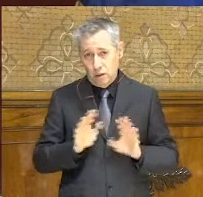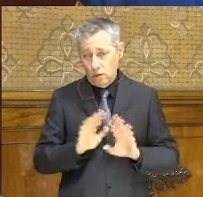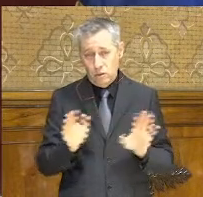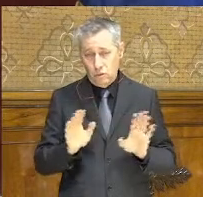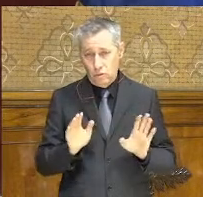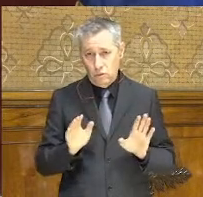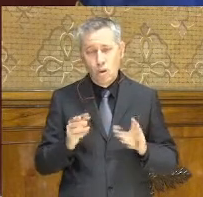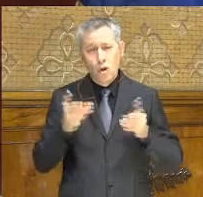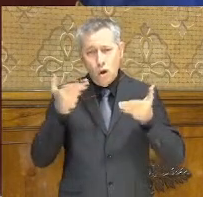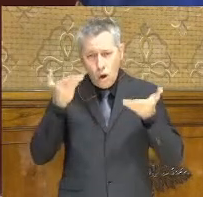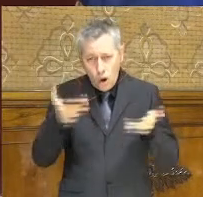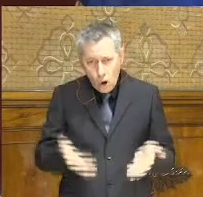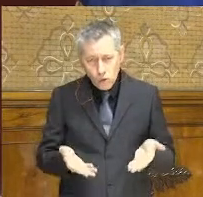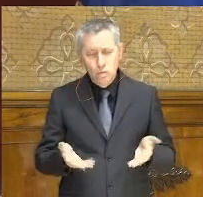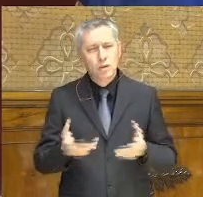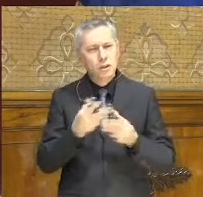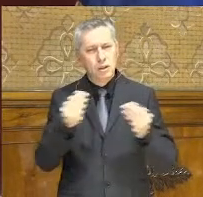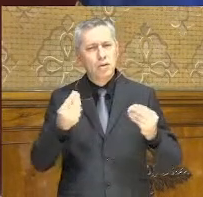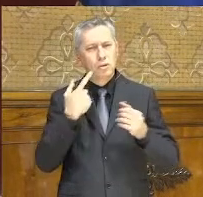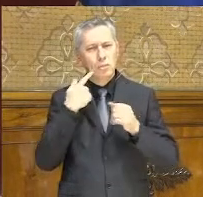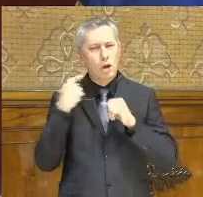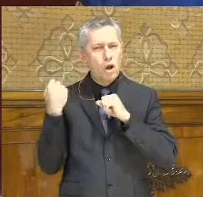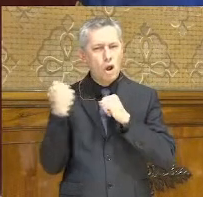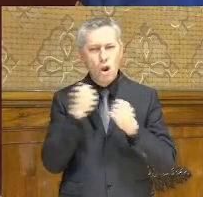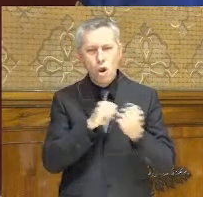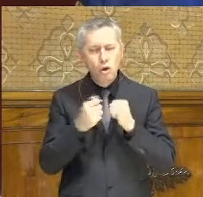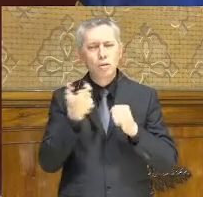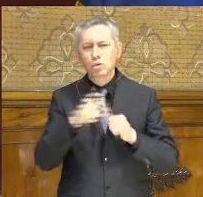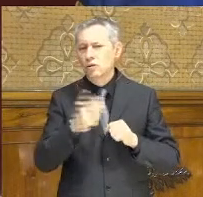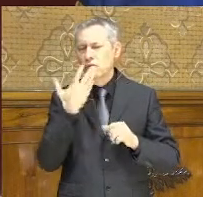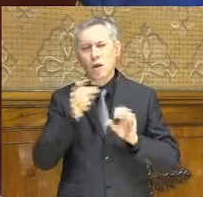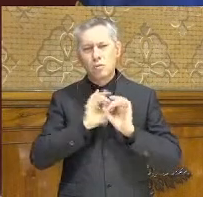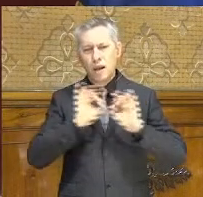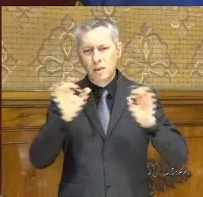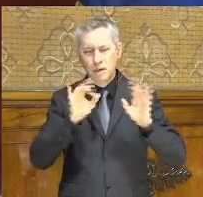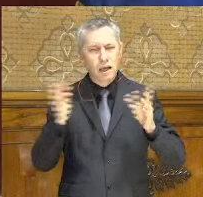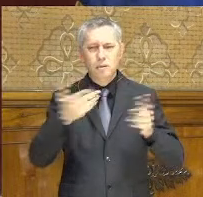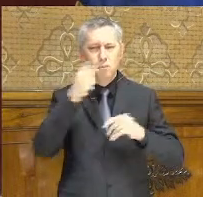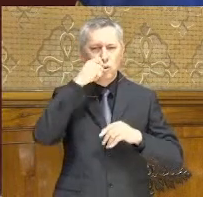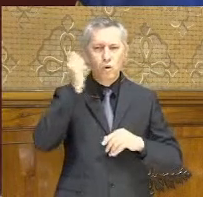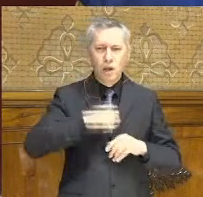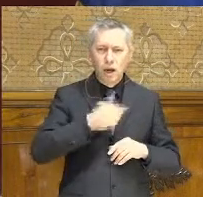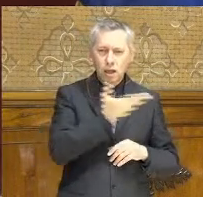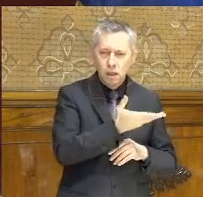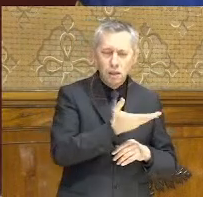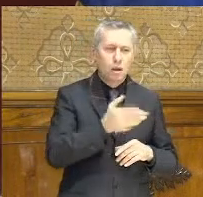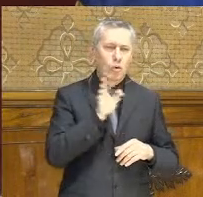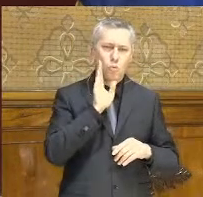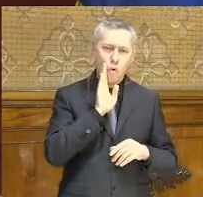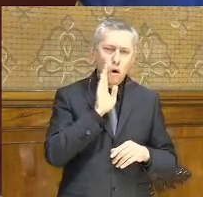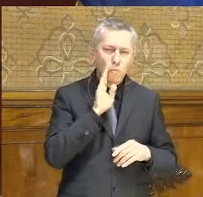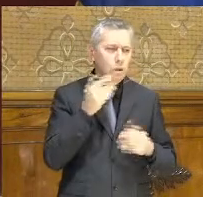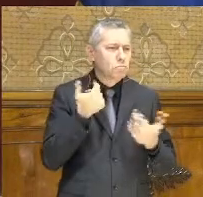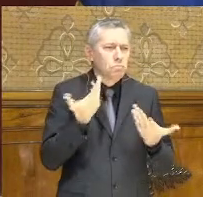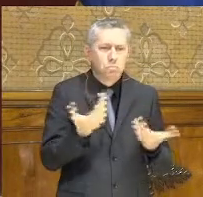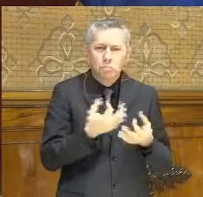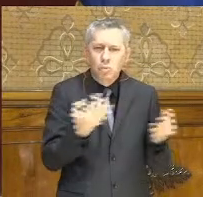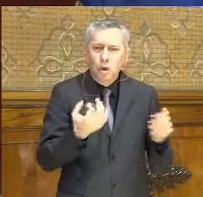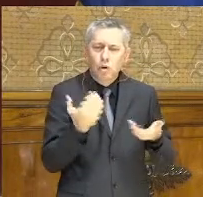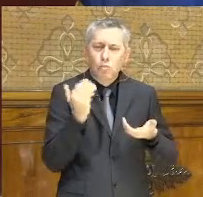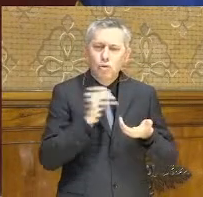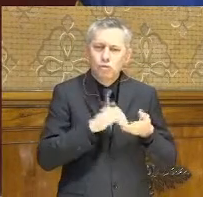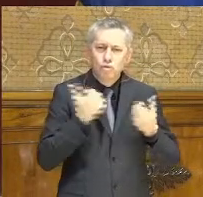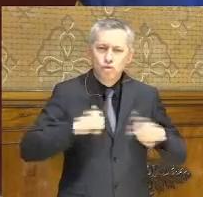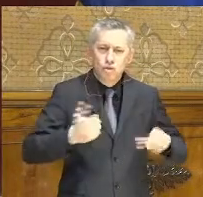freedom. They are civilians who are put in the place of warriors. Their place is not to fight.